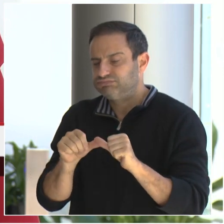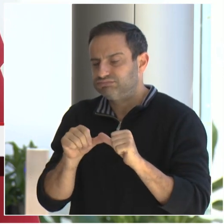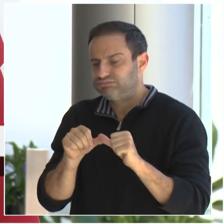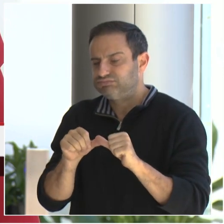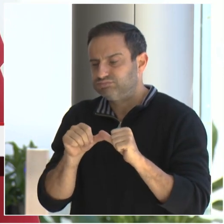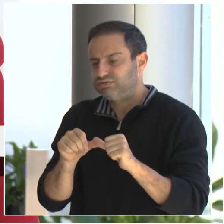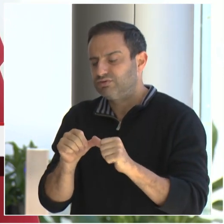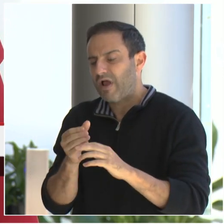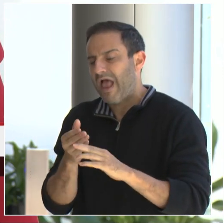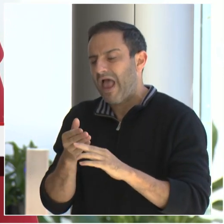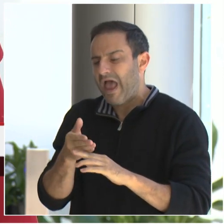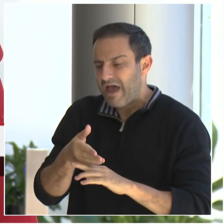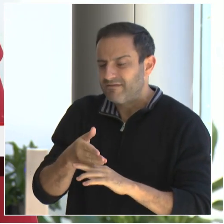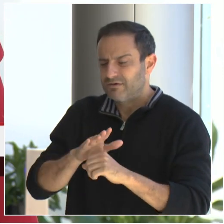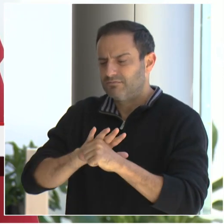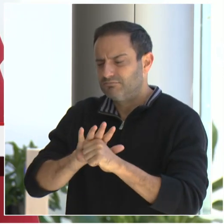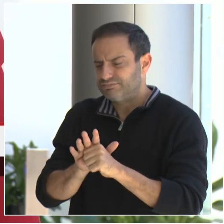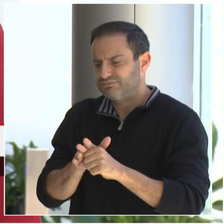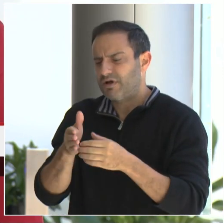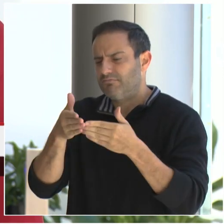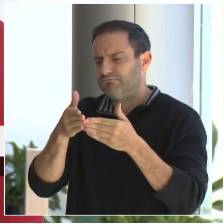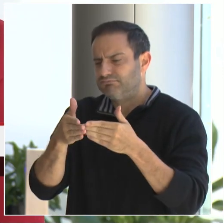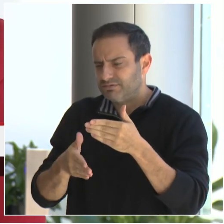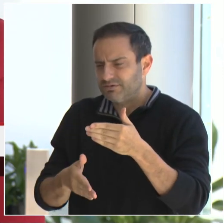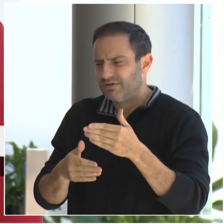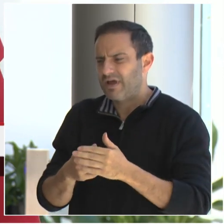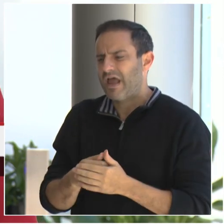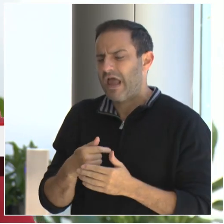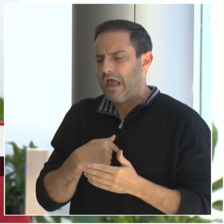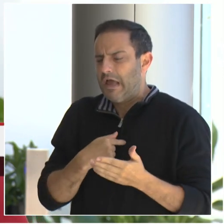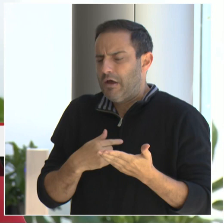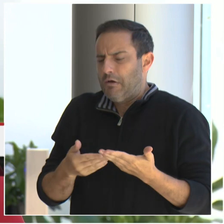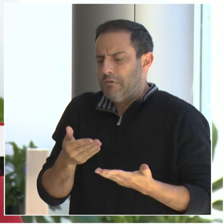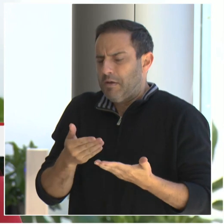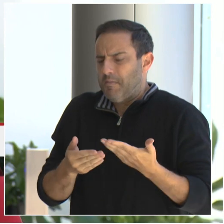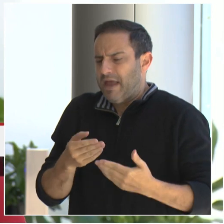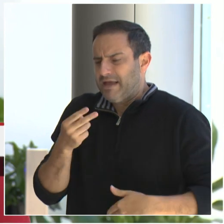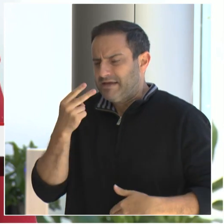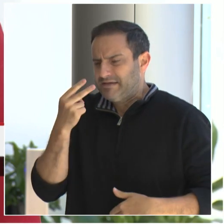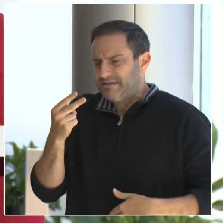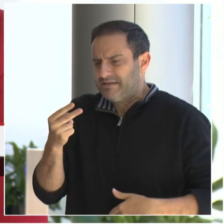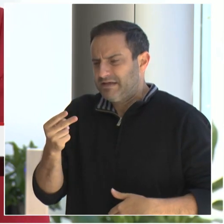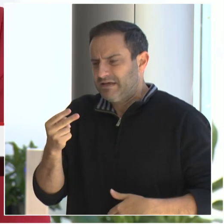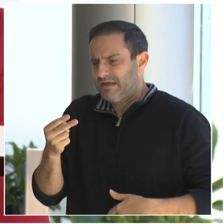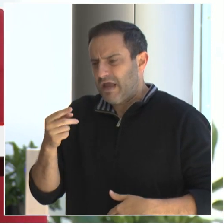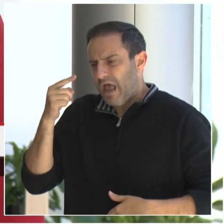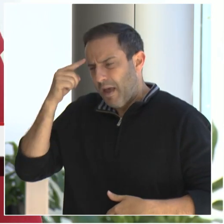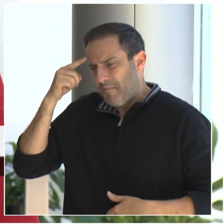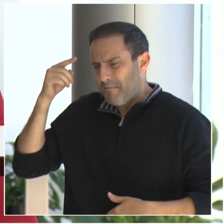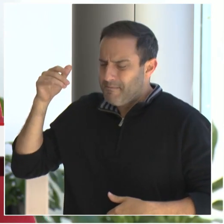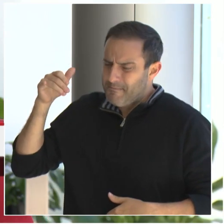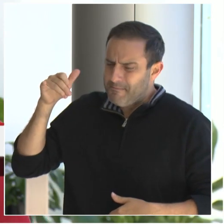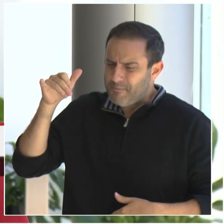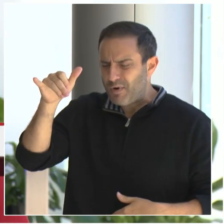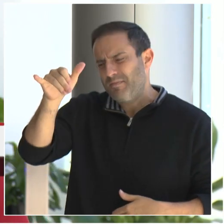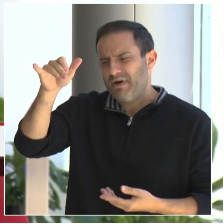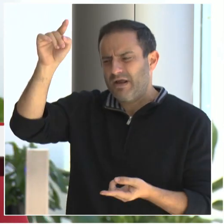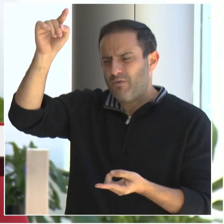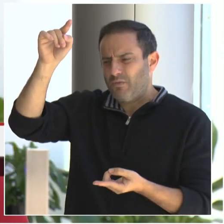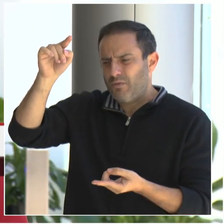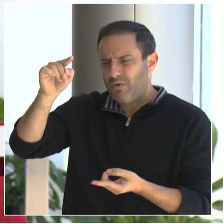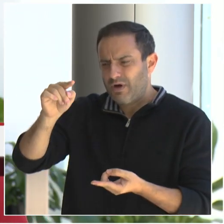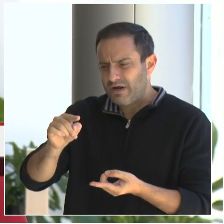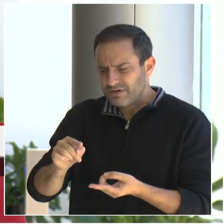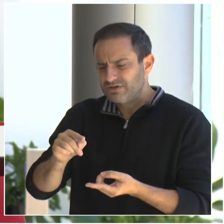the pandemic ends, we may see a permanent reduction in public transportation